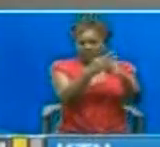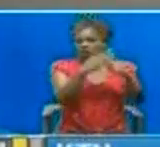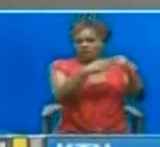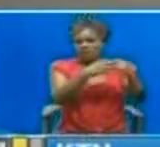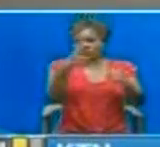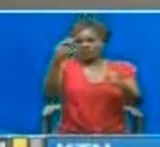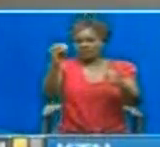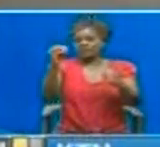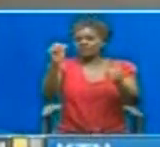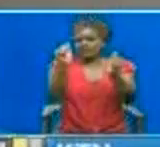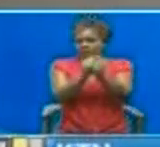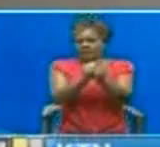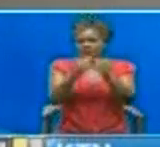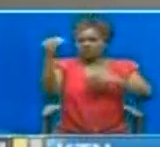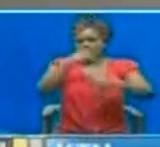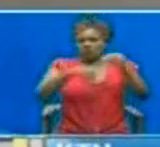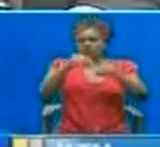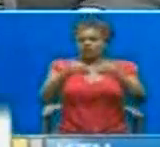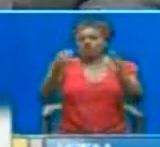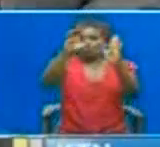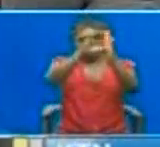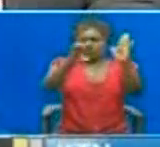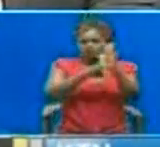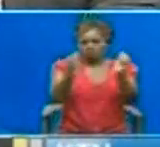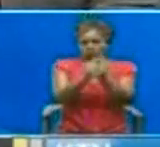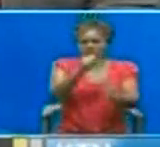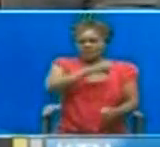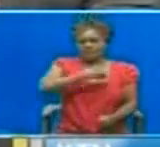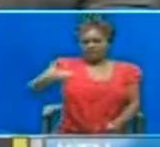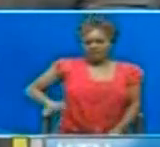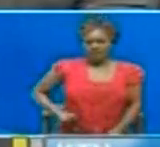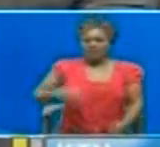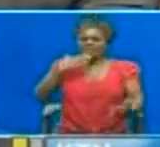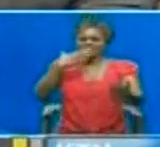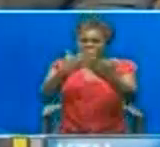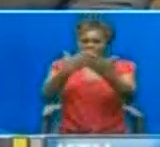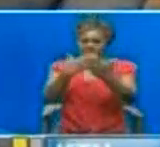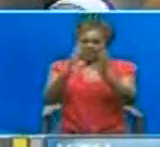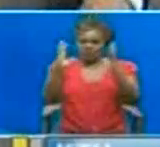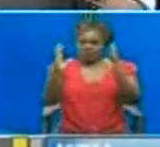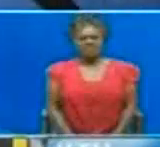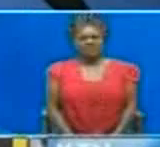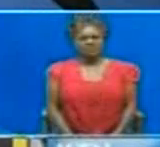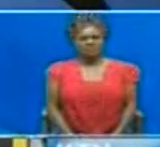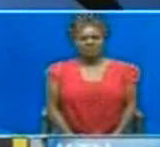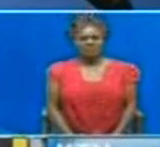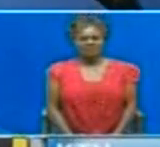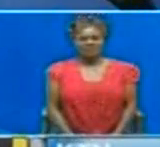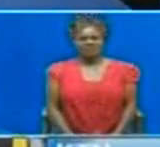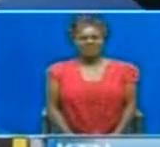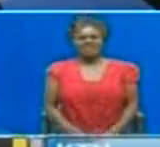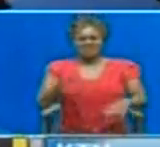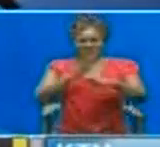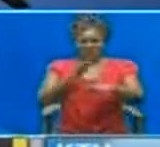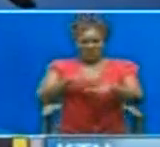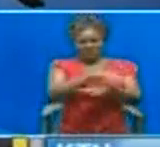August 27, 2010, they voted for a constitution with the Senate. Okay. Thank you very much. Yes. A